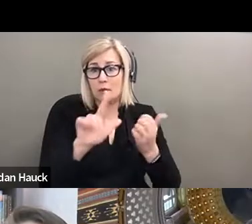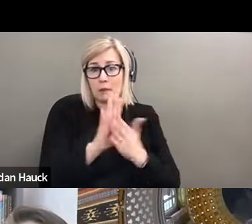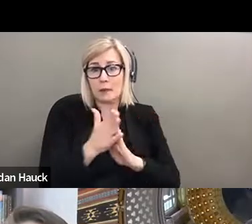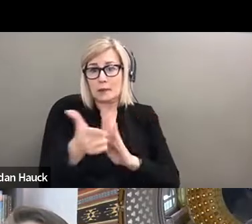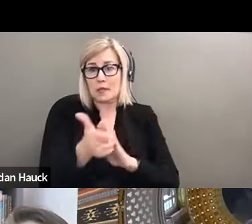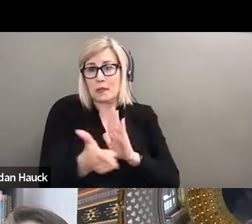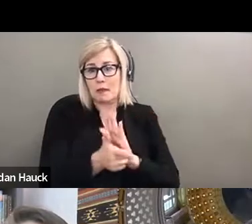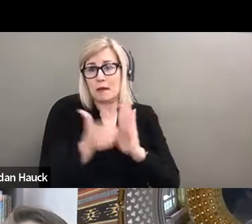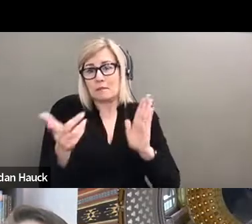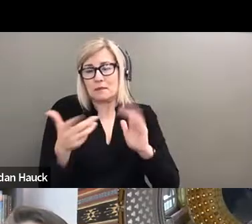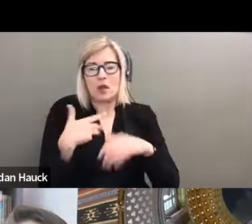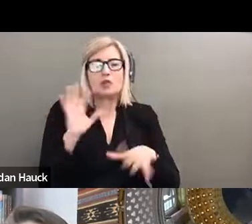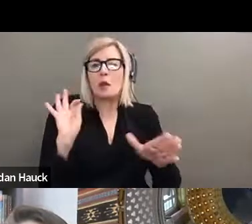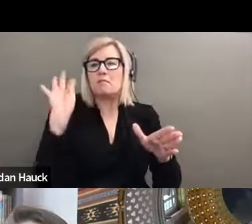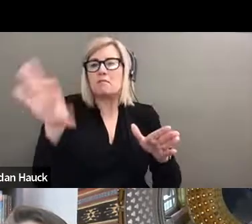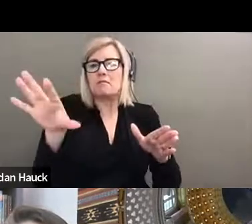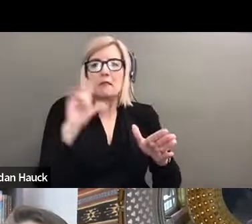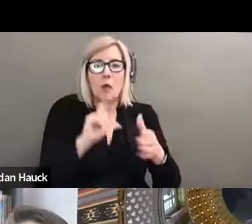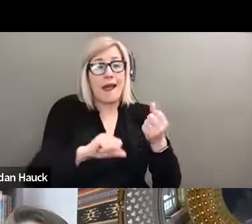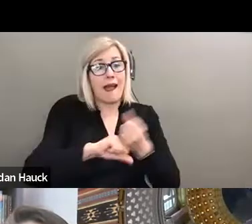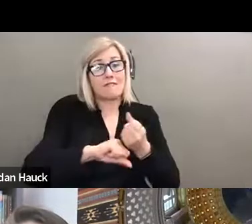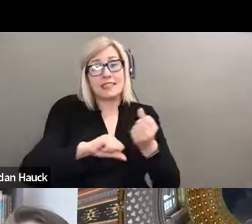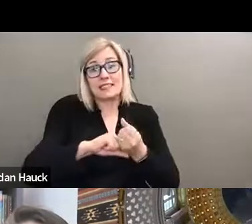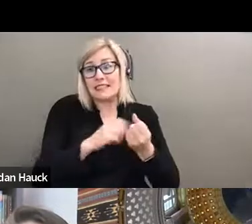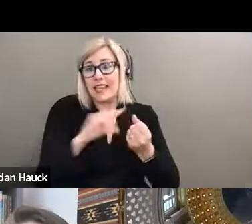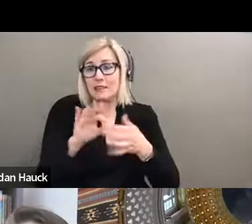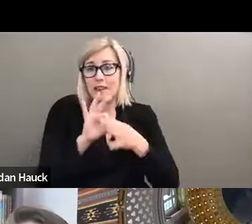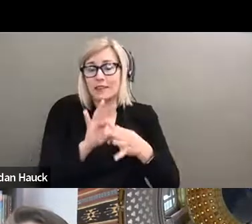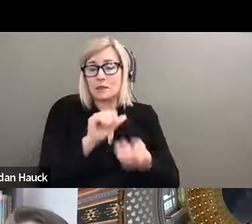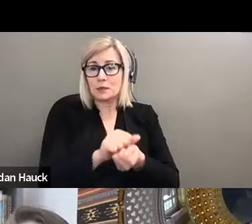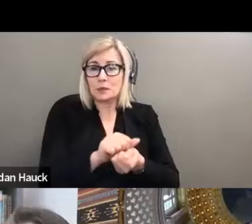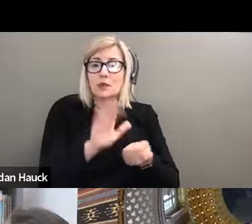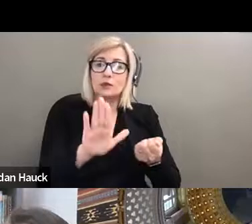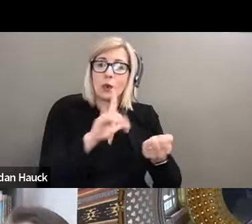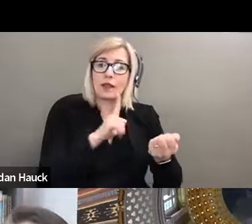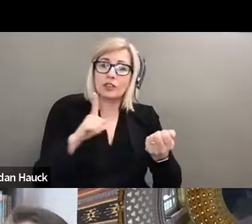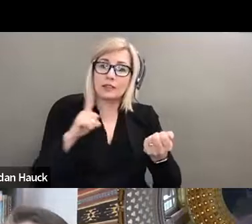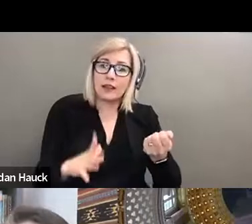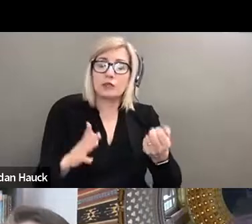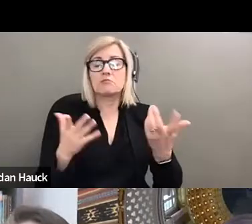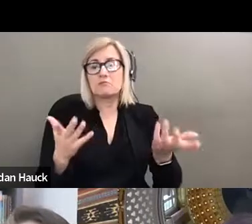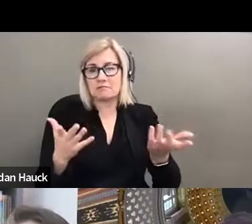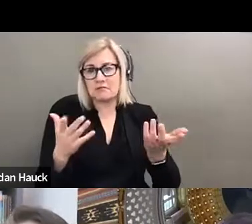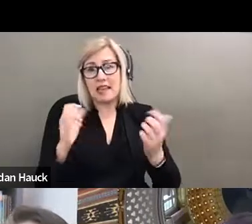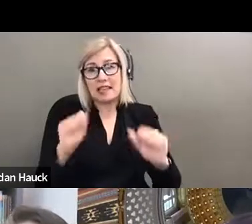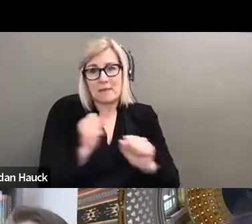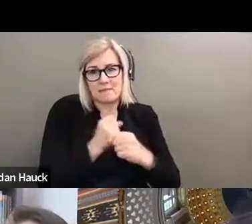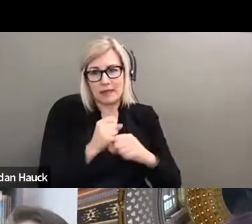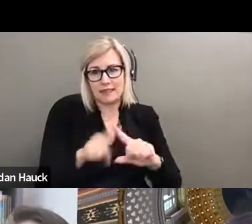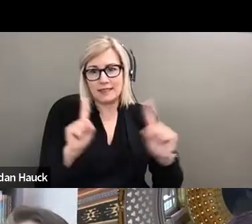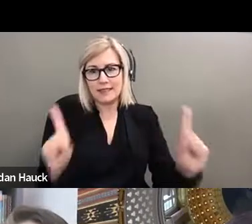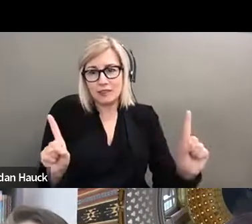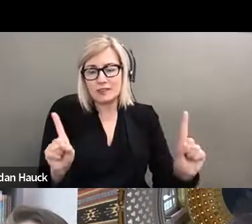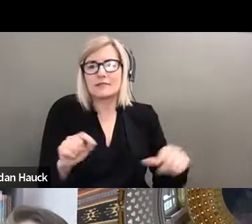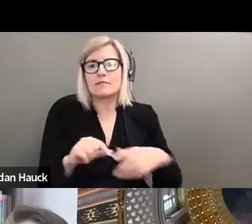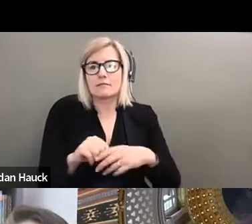just wanted to give that plug for advocacy and relationships with your legislators and what a difference that can make,